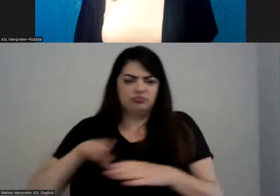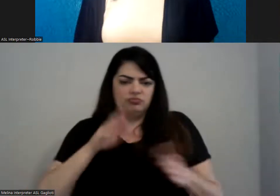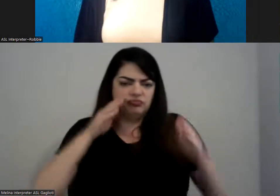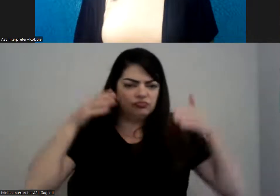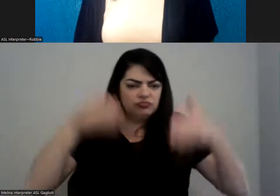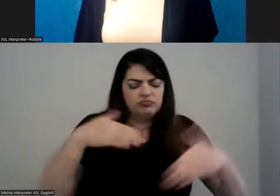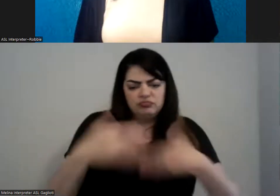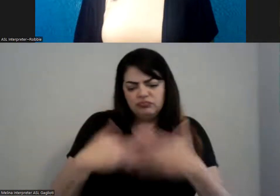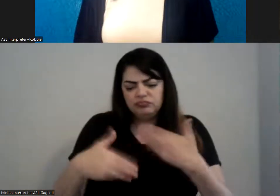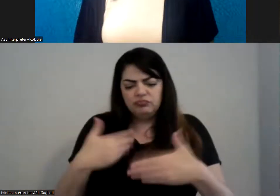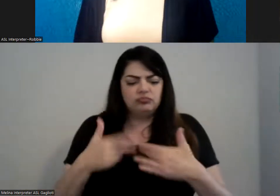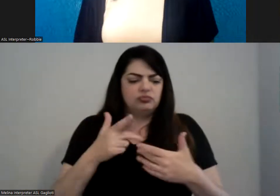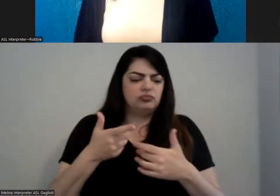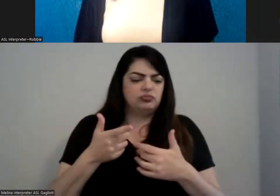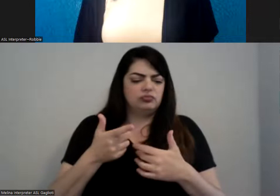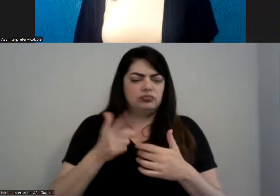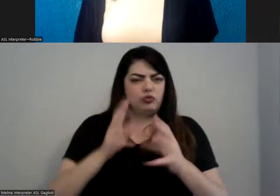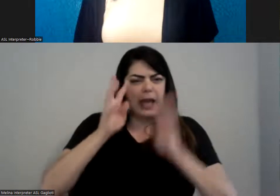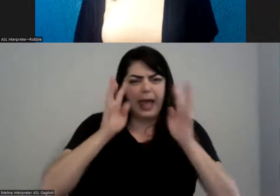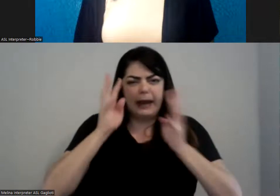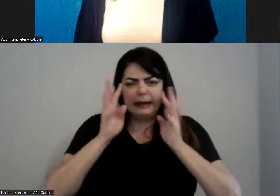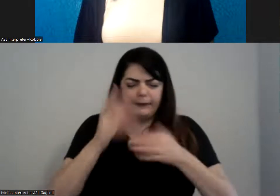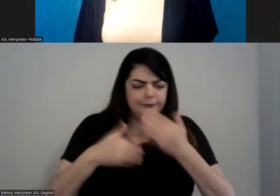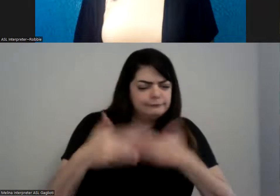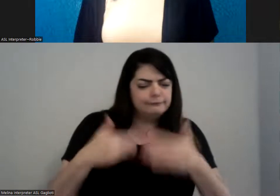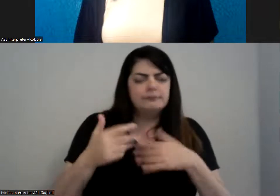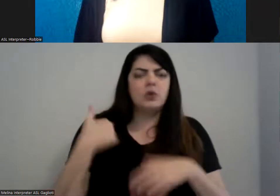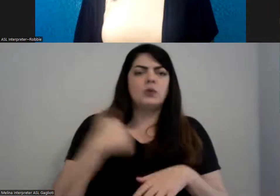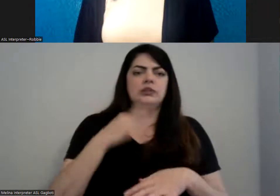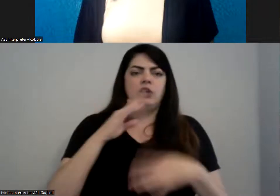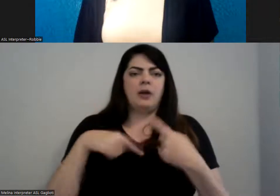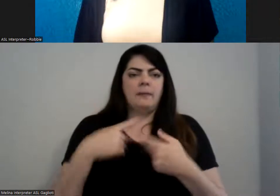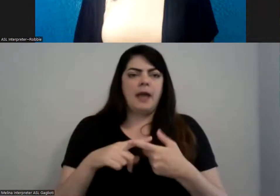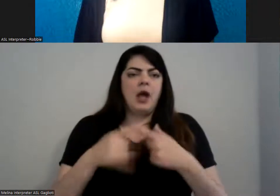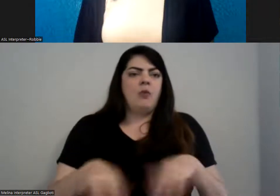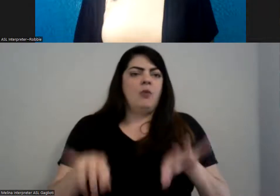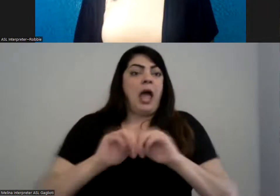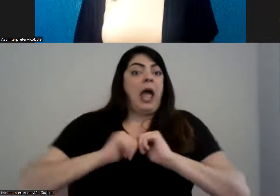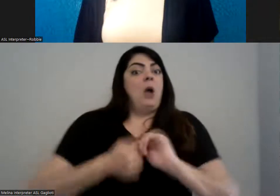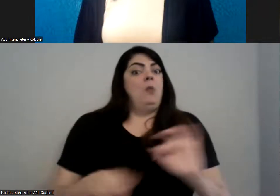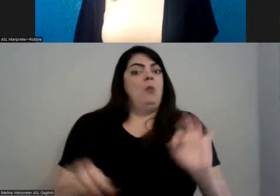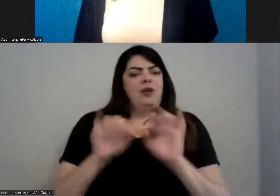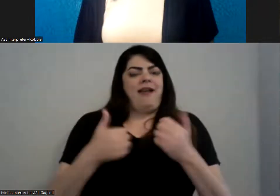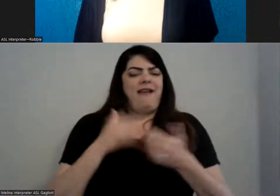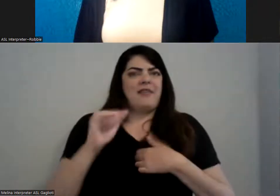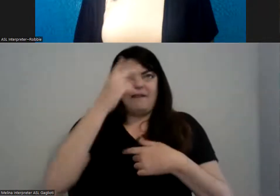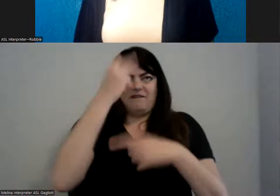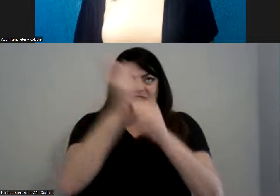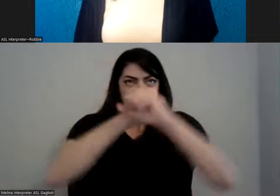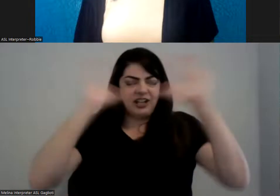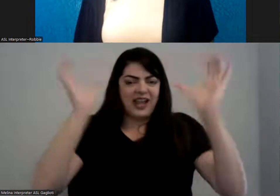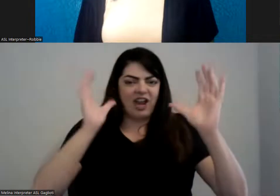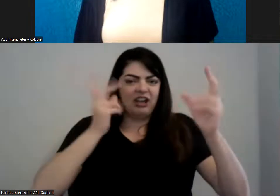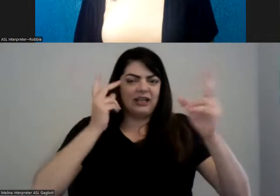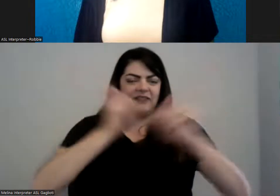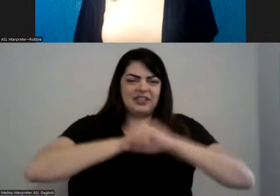how important it was to have both the visionary thinkers at the table, but the implementers at the table too,